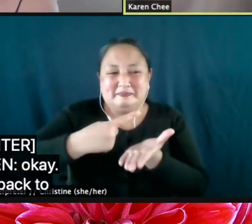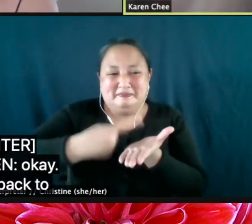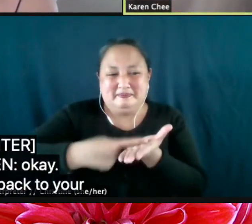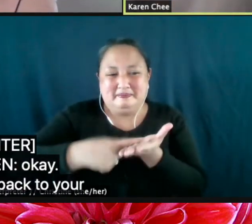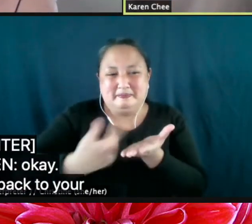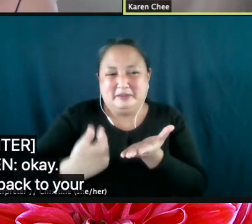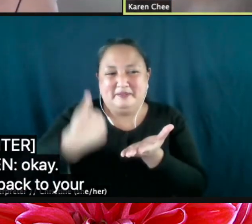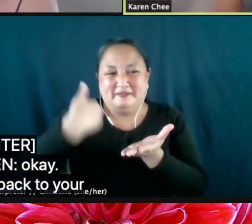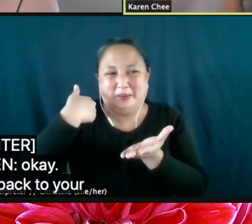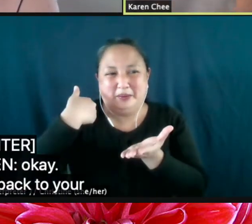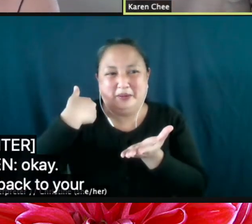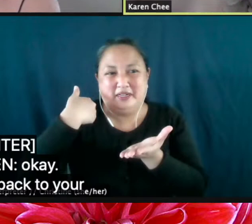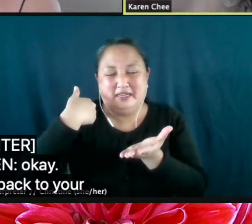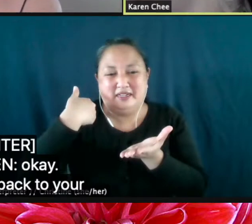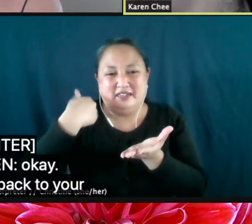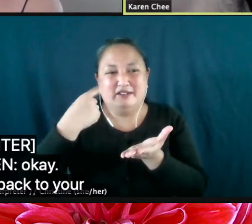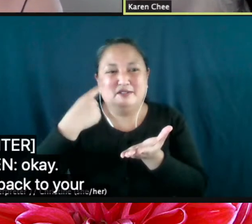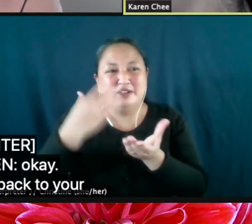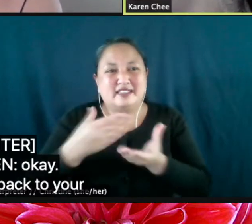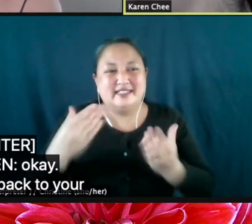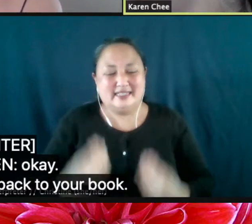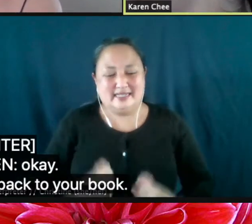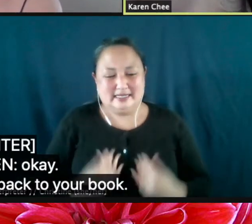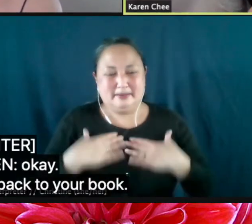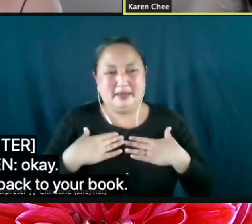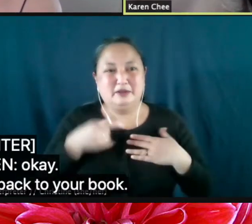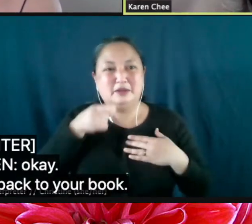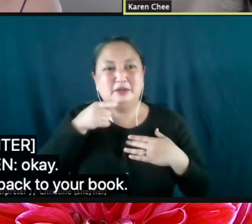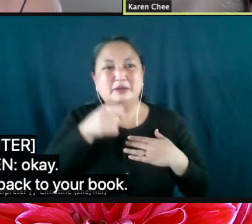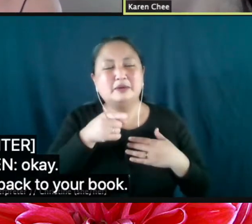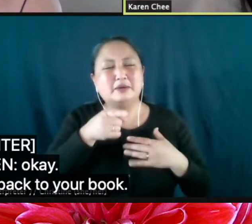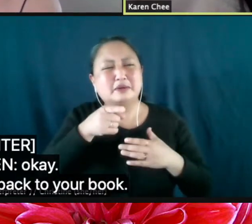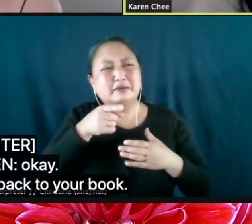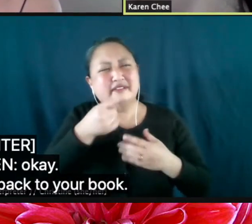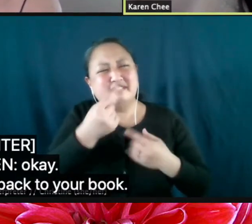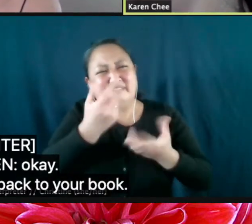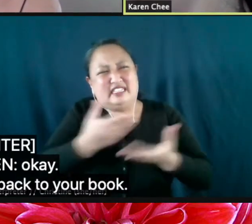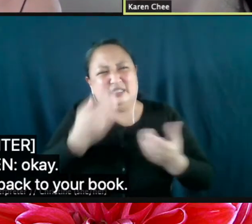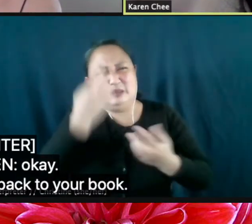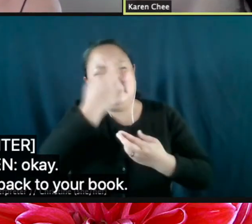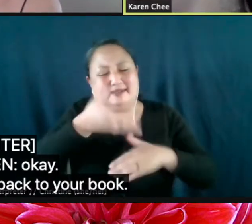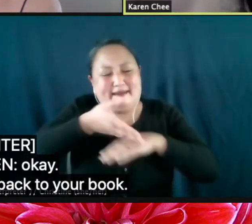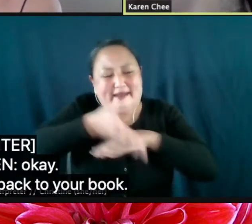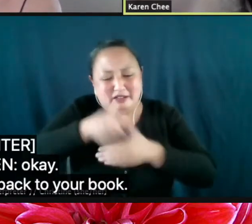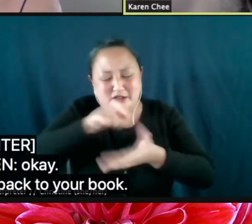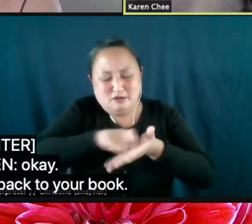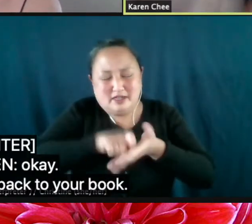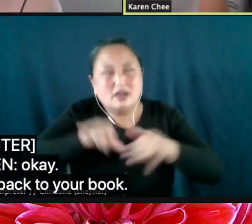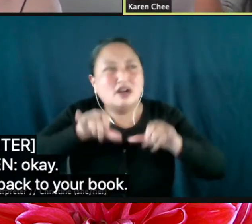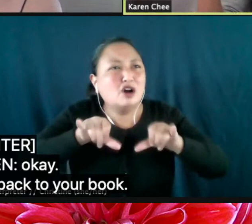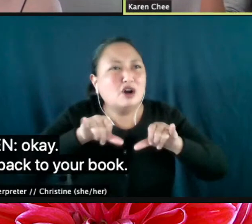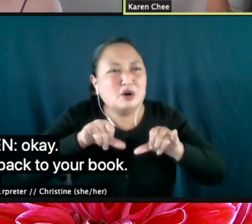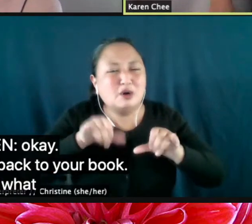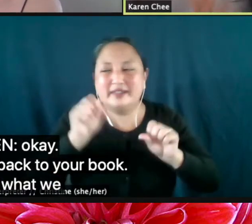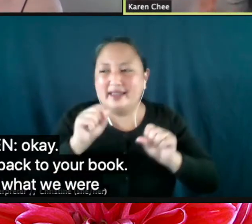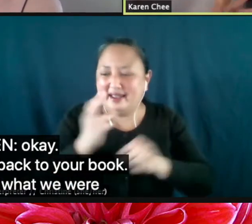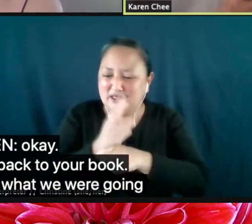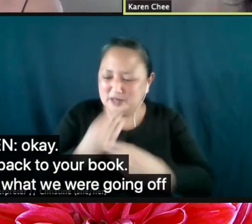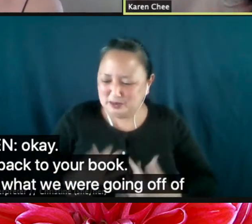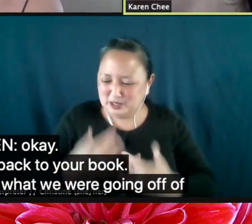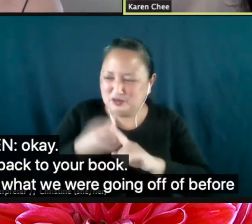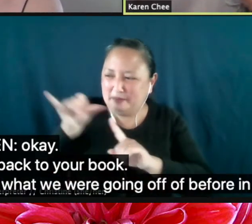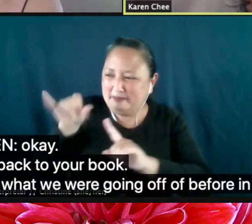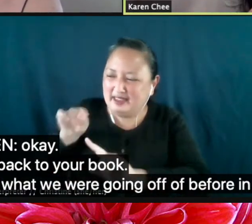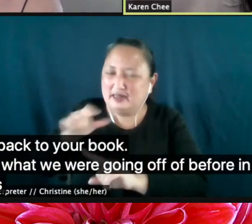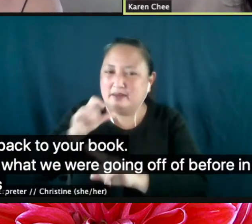before. In terms of things that inspired you, were there things that you realized after you had written the book where you were like, oh, I did draw inspiration from that? And it maybe